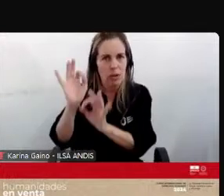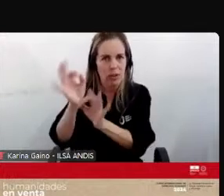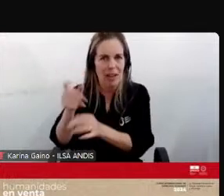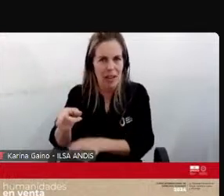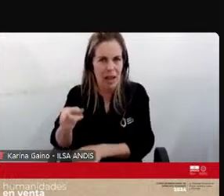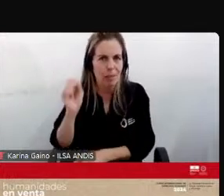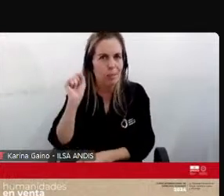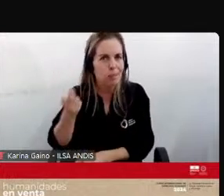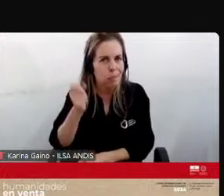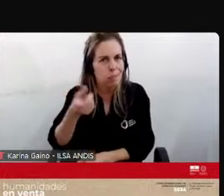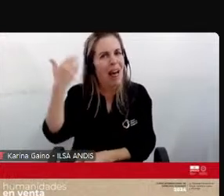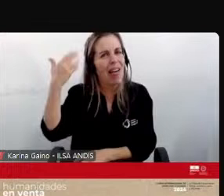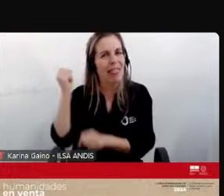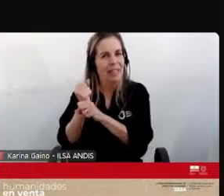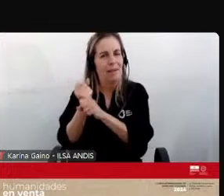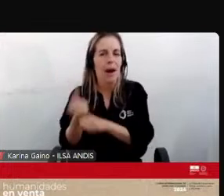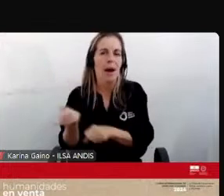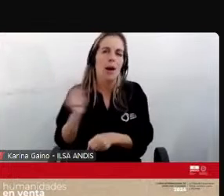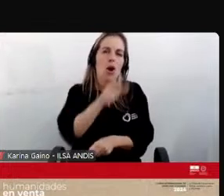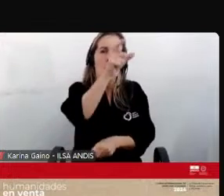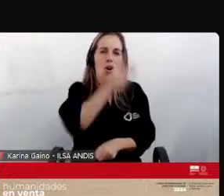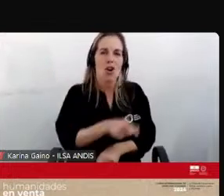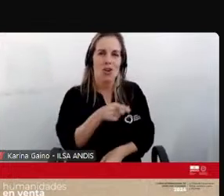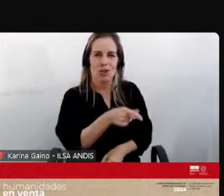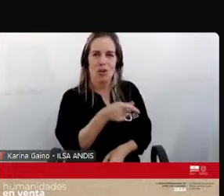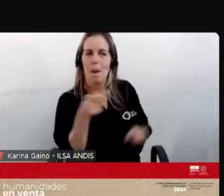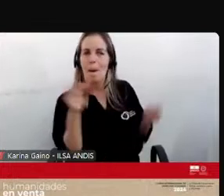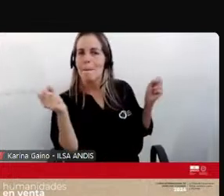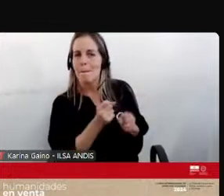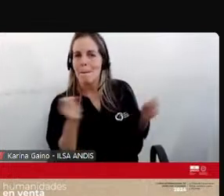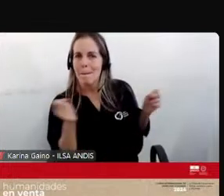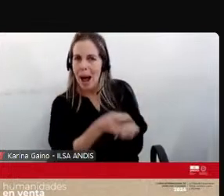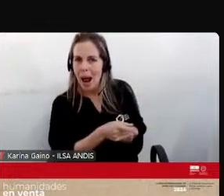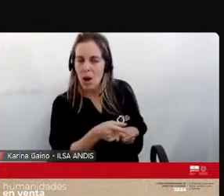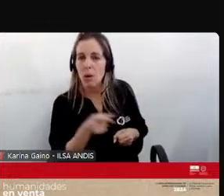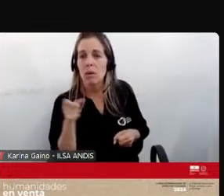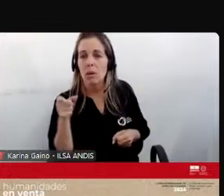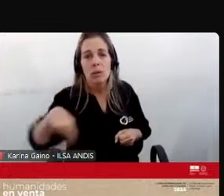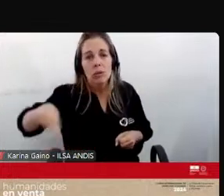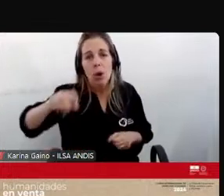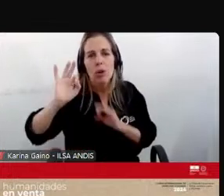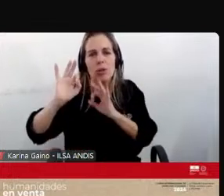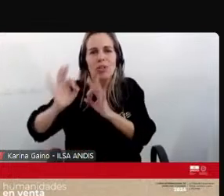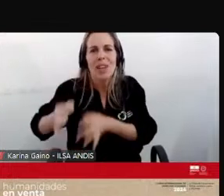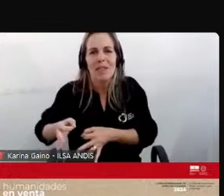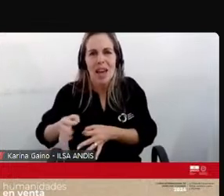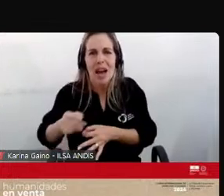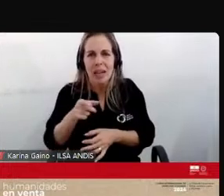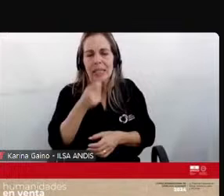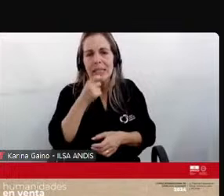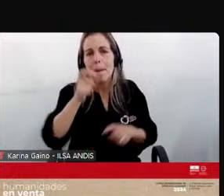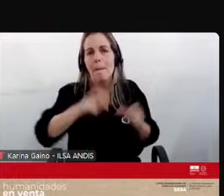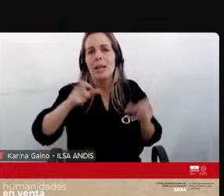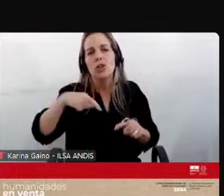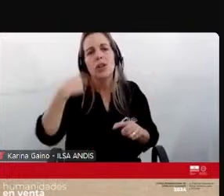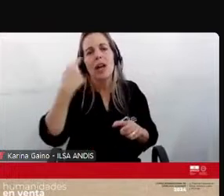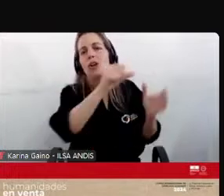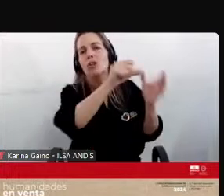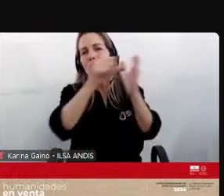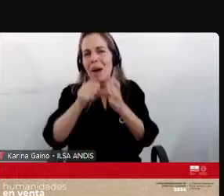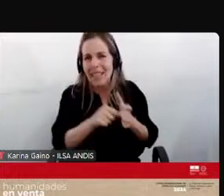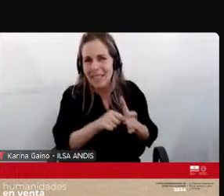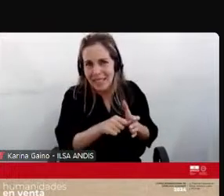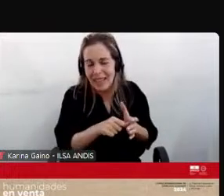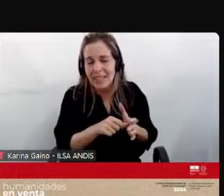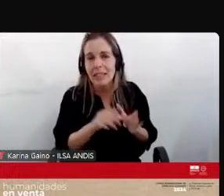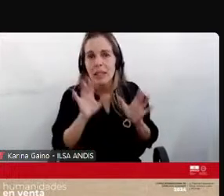and there's such high levels of violence against migrants, for example, and presence of organized crime, that workers were told by